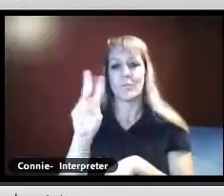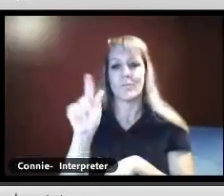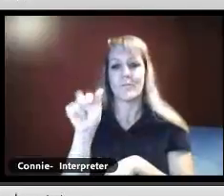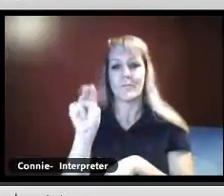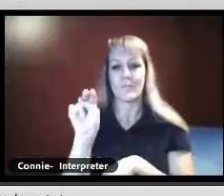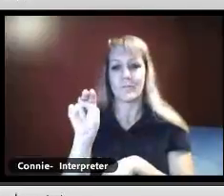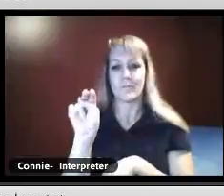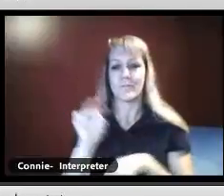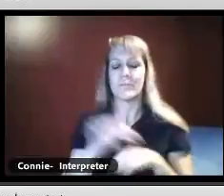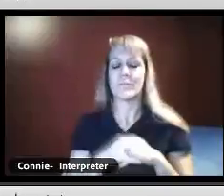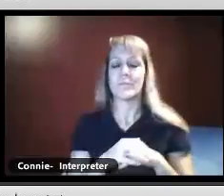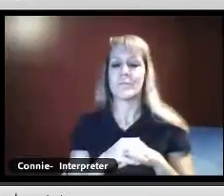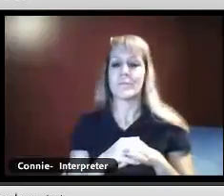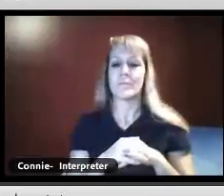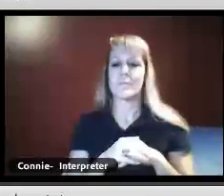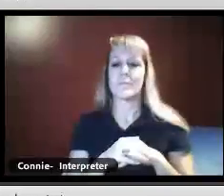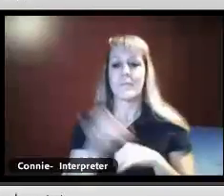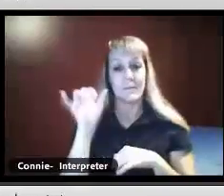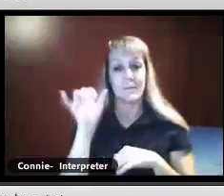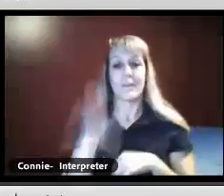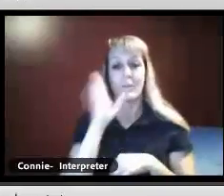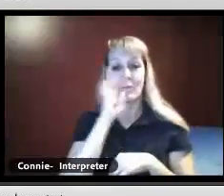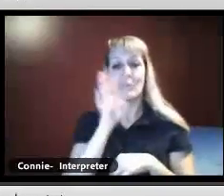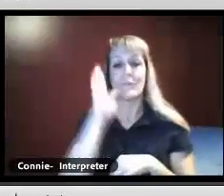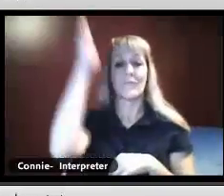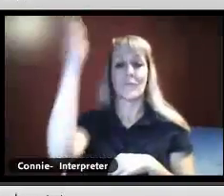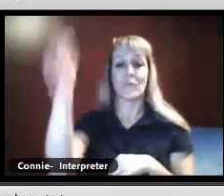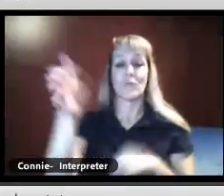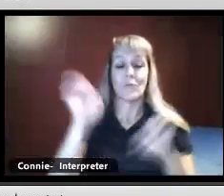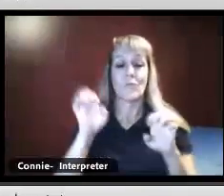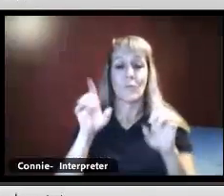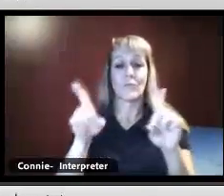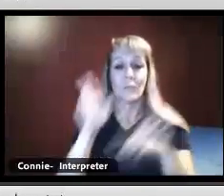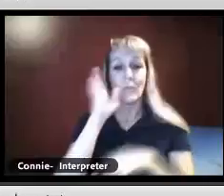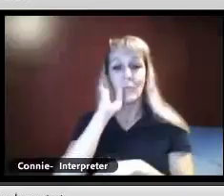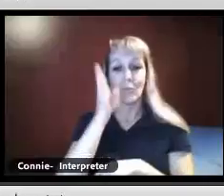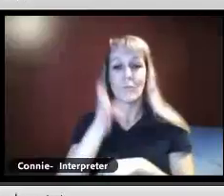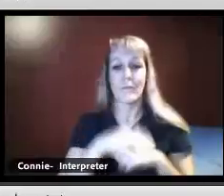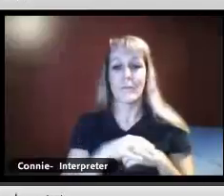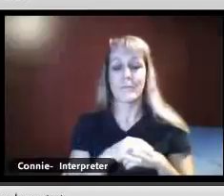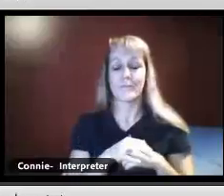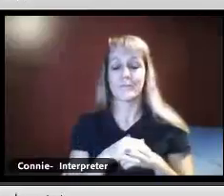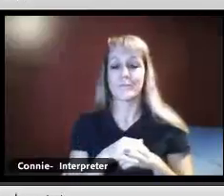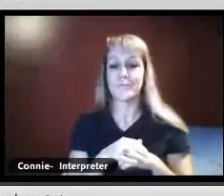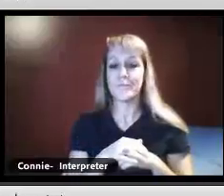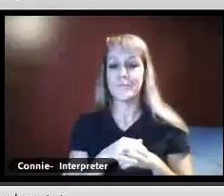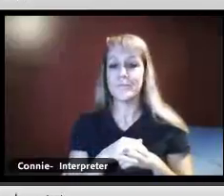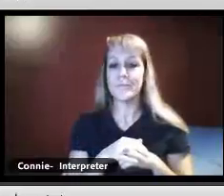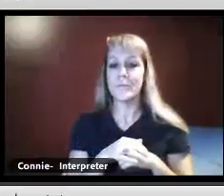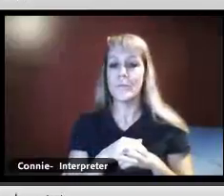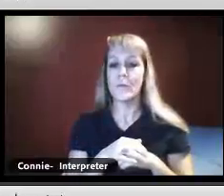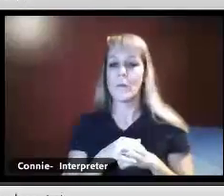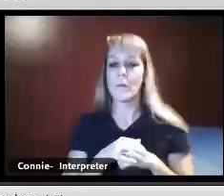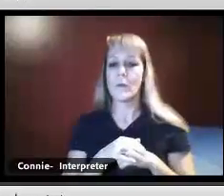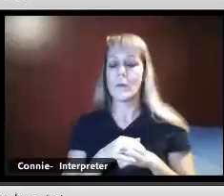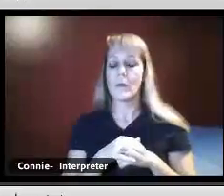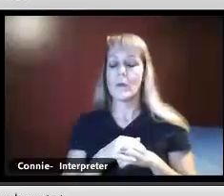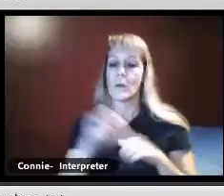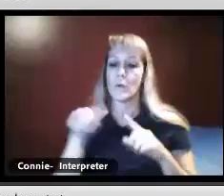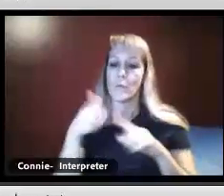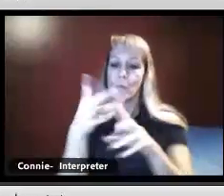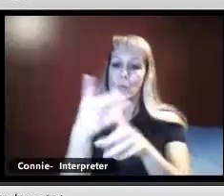because it is the wave of the future. It's where education is headed, and when you